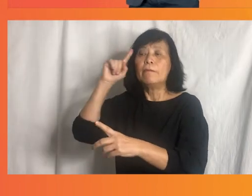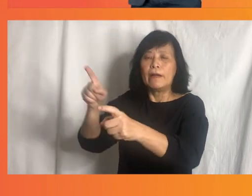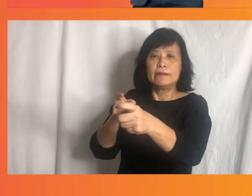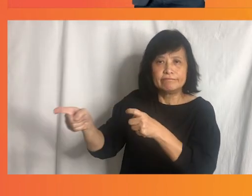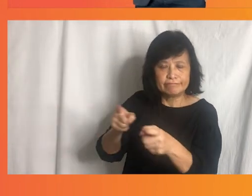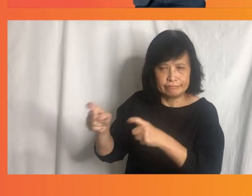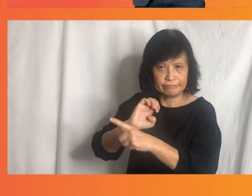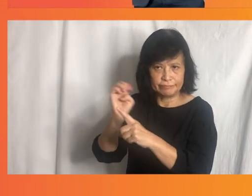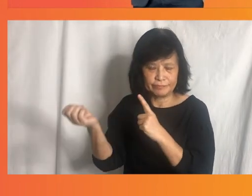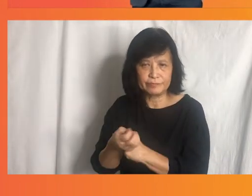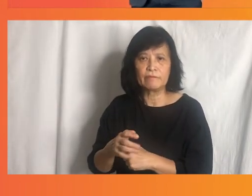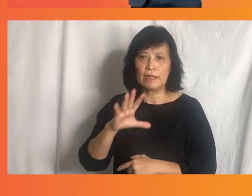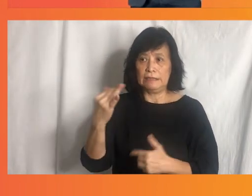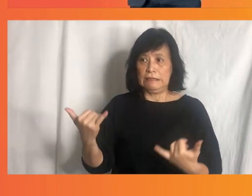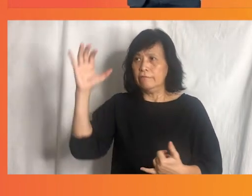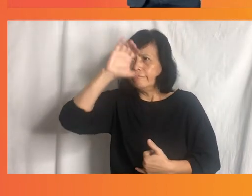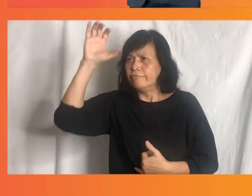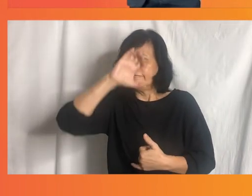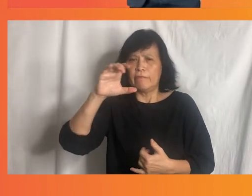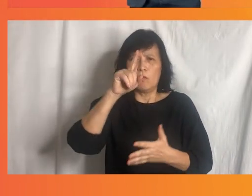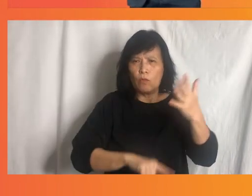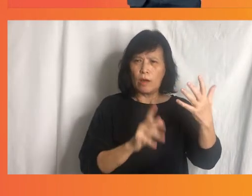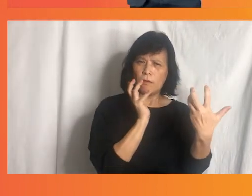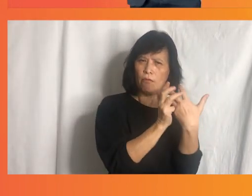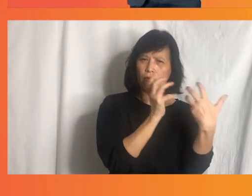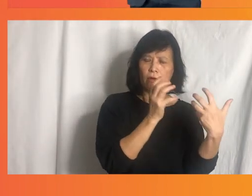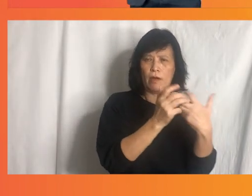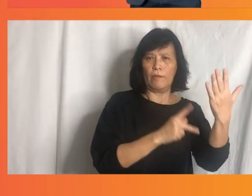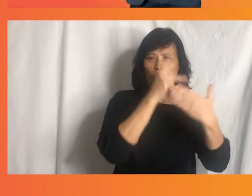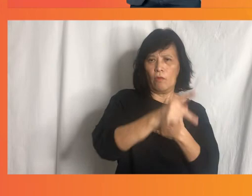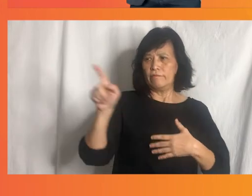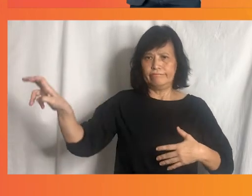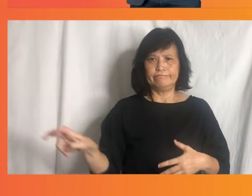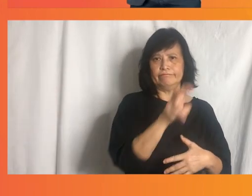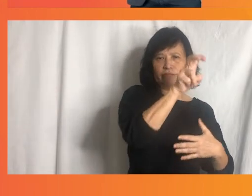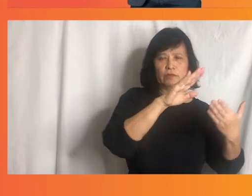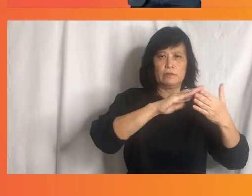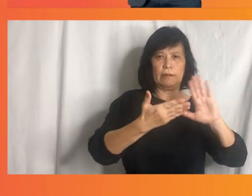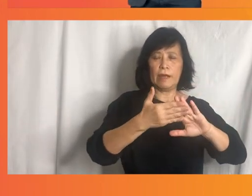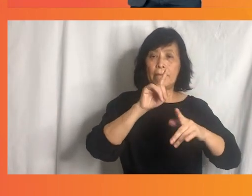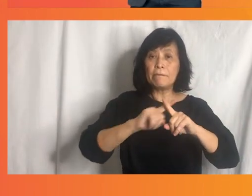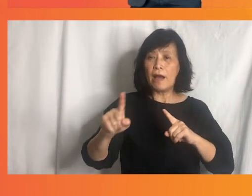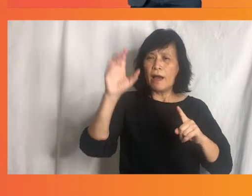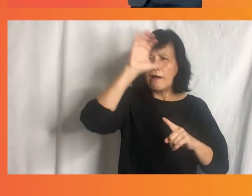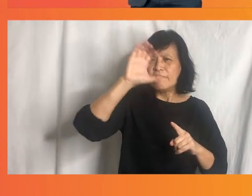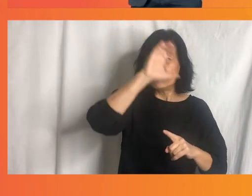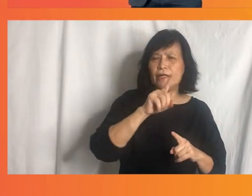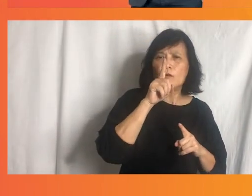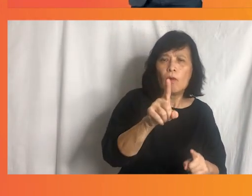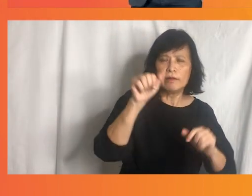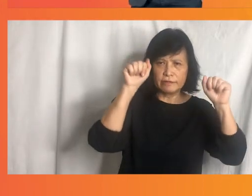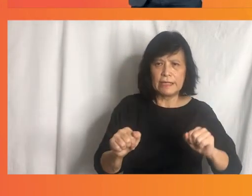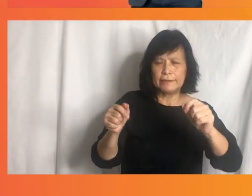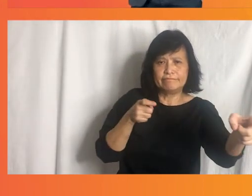are currently working to find suitable programs to transit him to the community. However, the challenge is really finding one that can manage